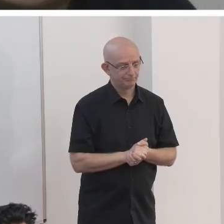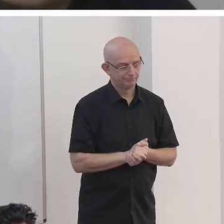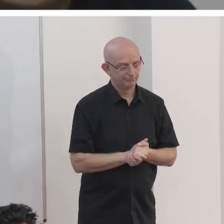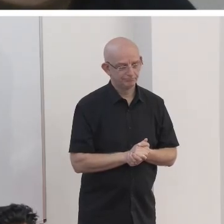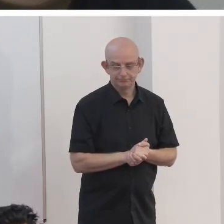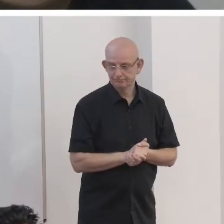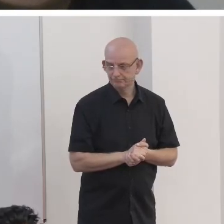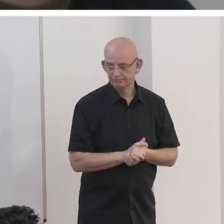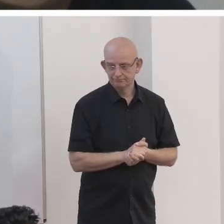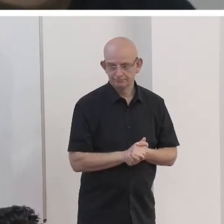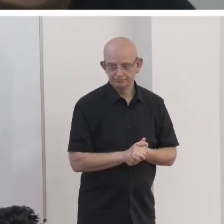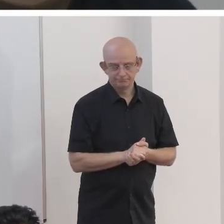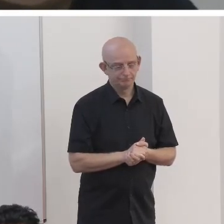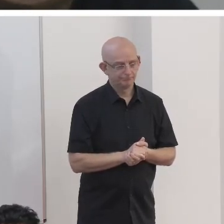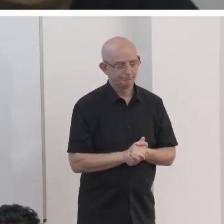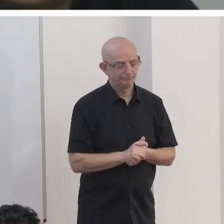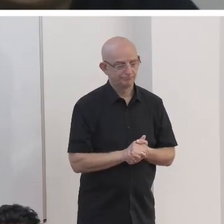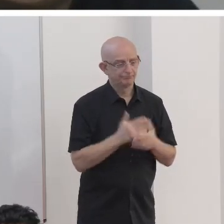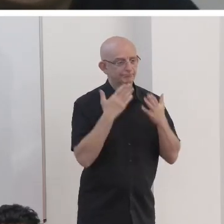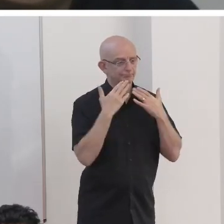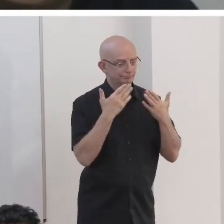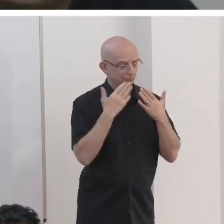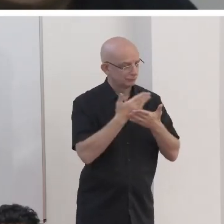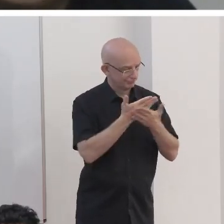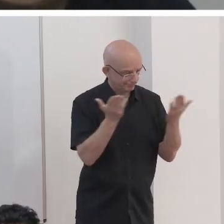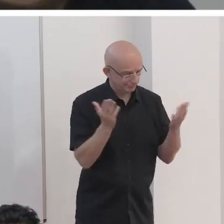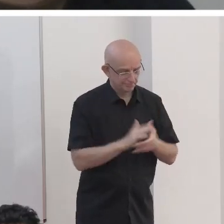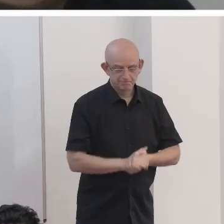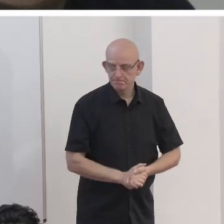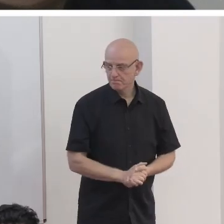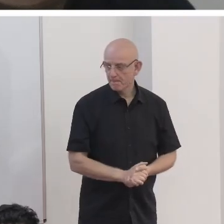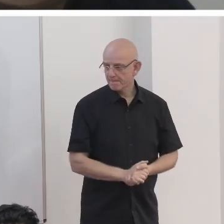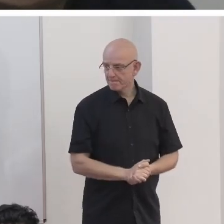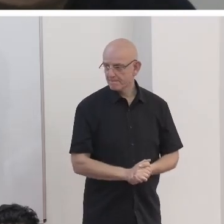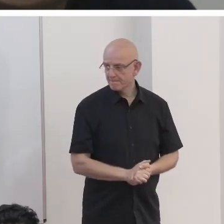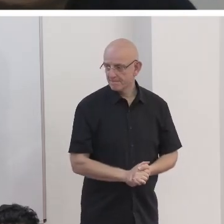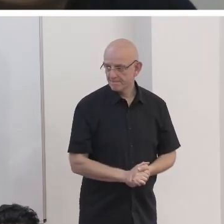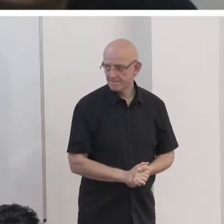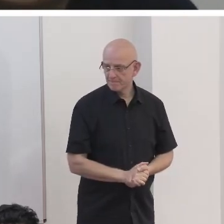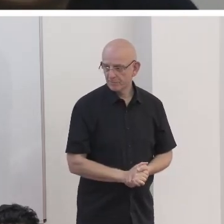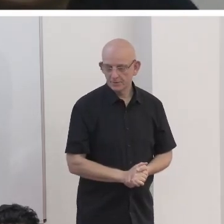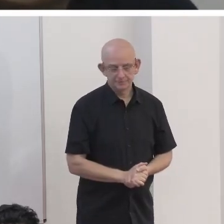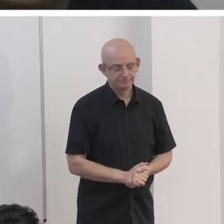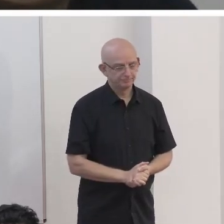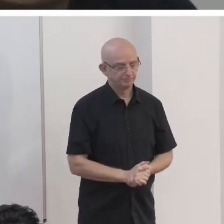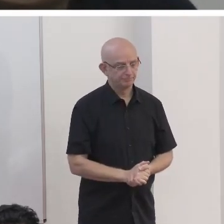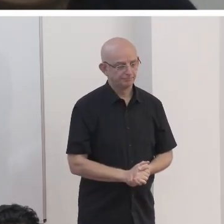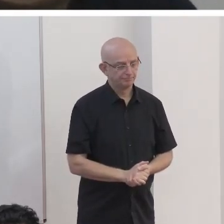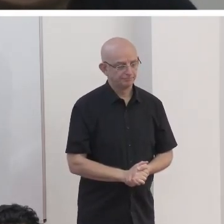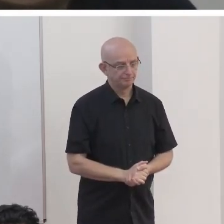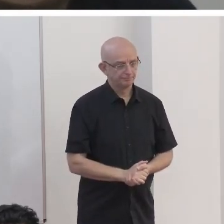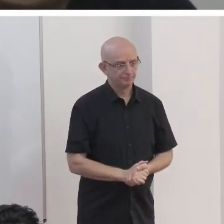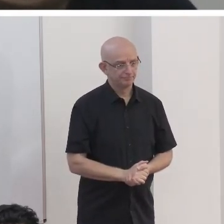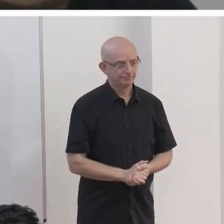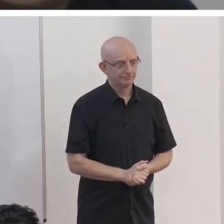let's go to. I want to get into the point. Before getting into the point, as already moderator, he has